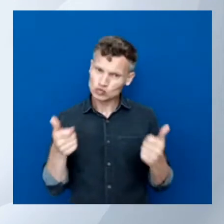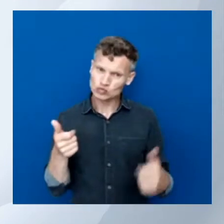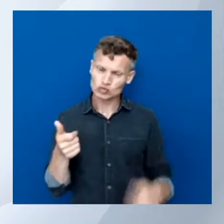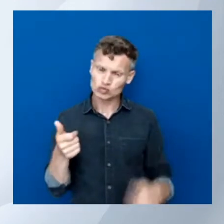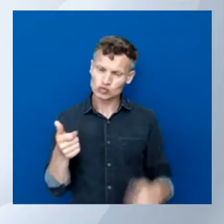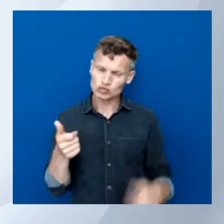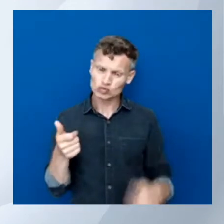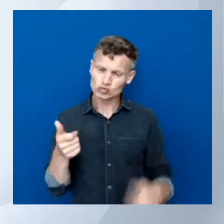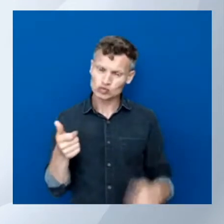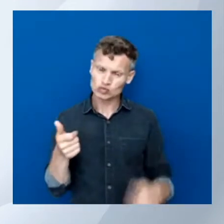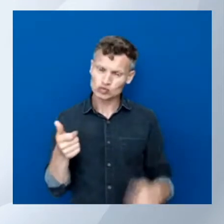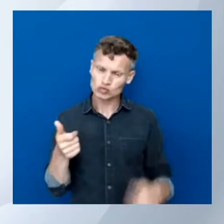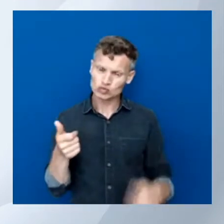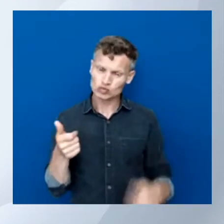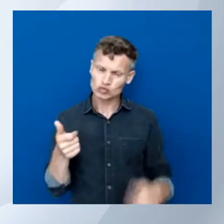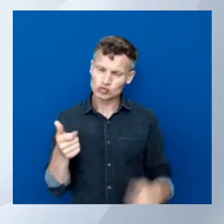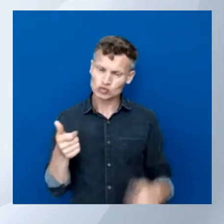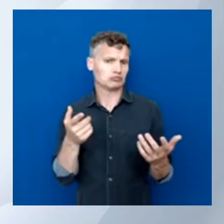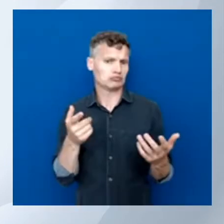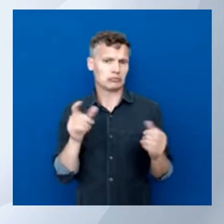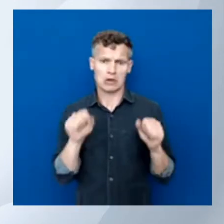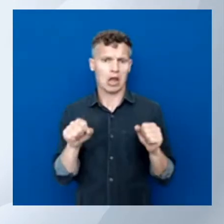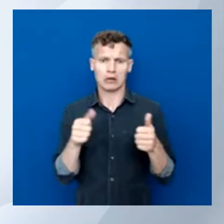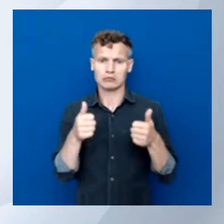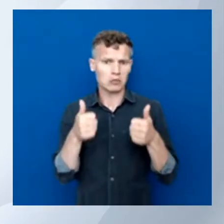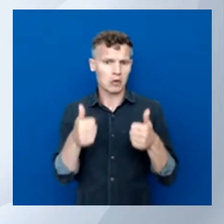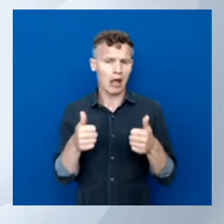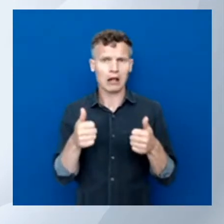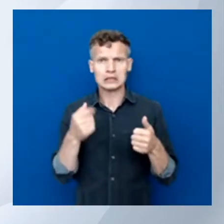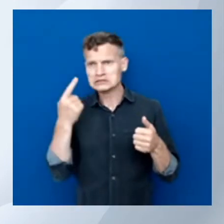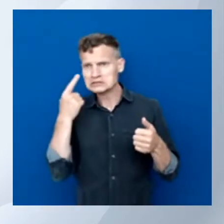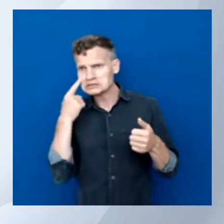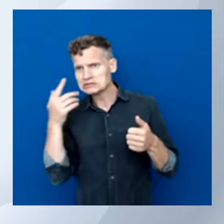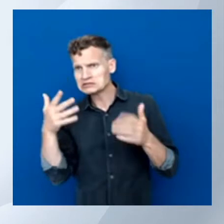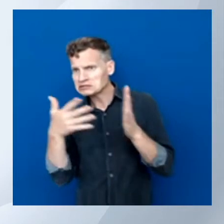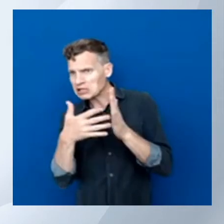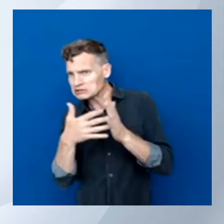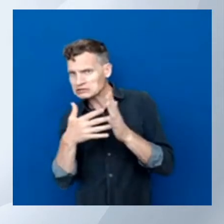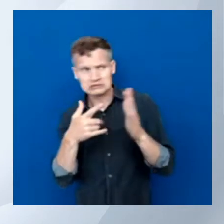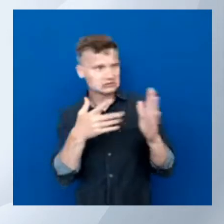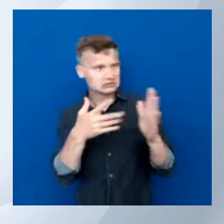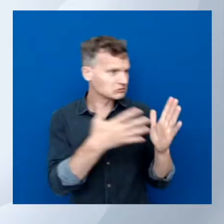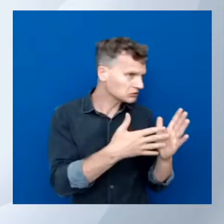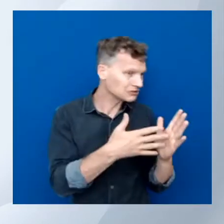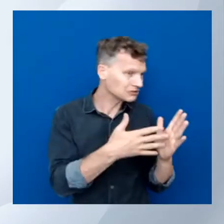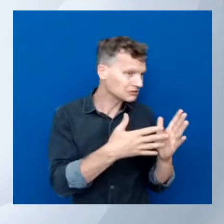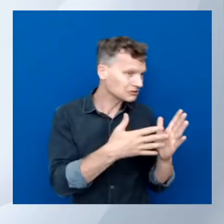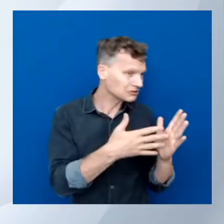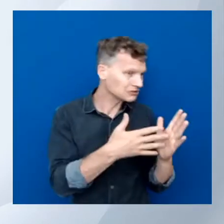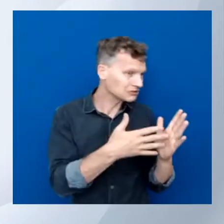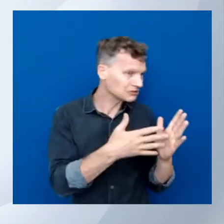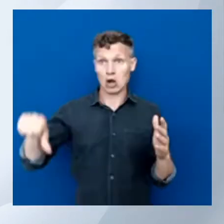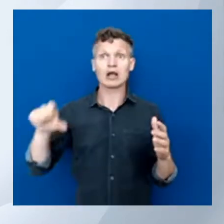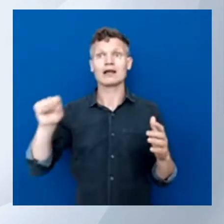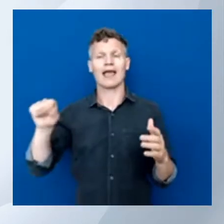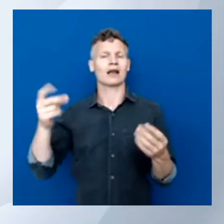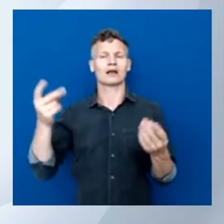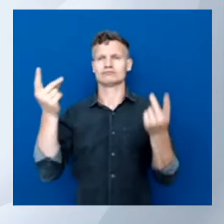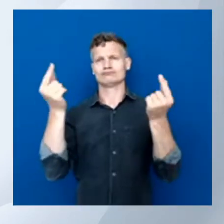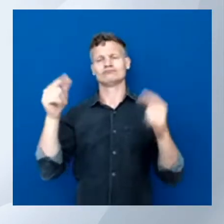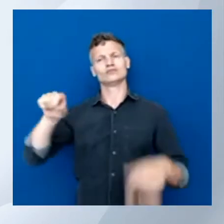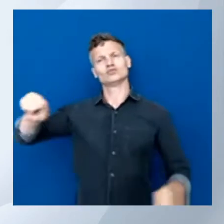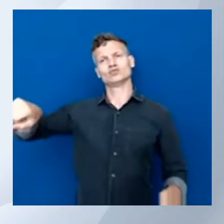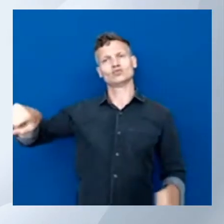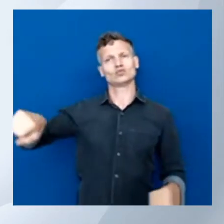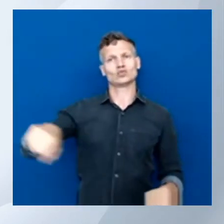and reliably test your infrastructure, make sure it's working, and if something does go wrong, you can switch it back to completely clean new infrastructure that you do know